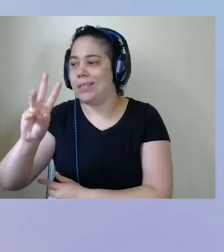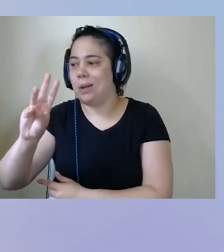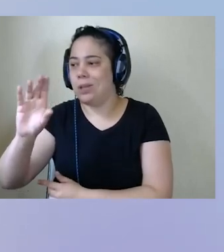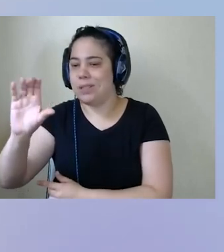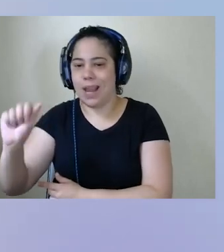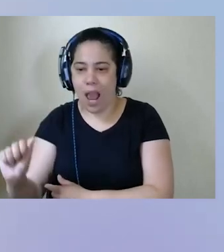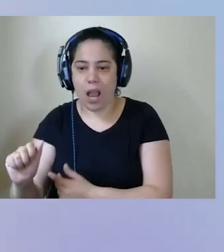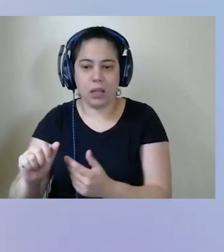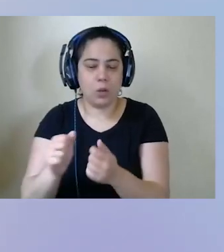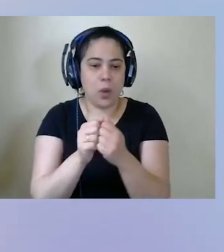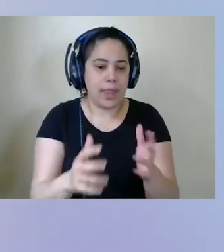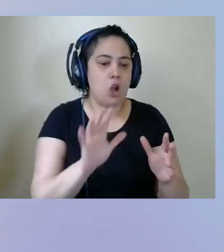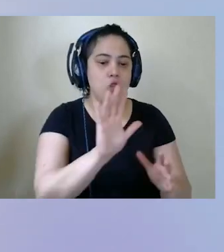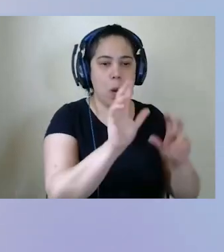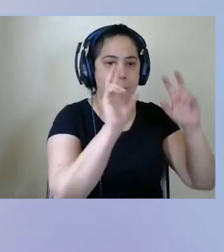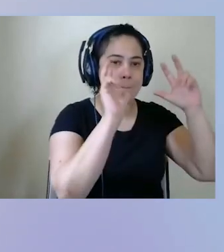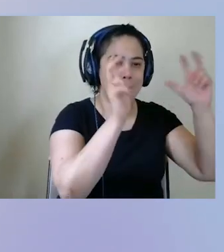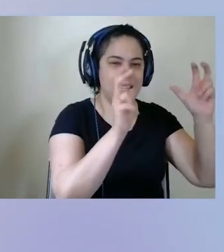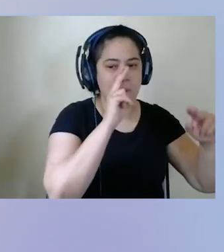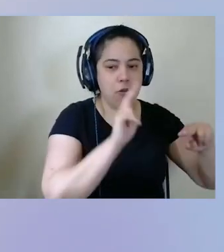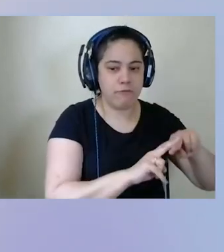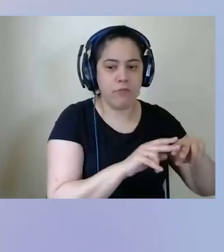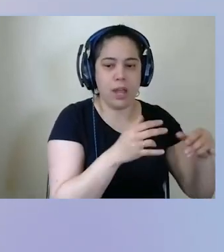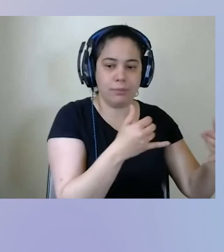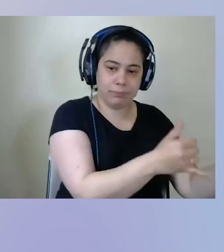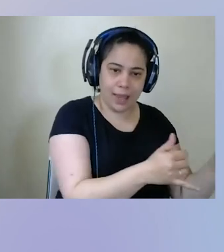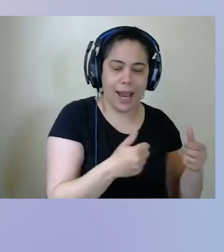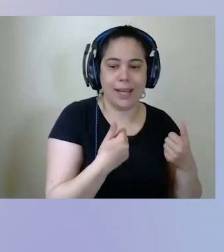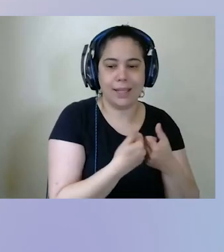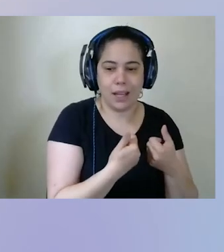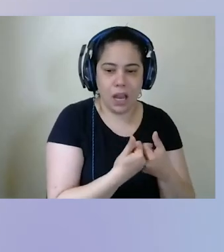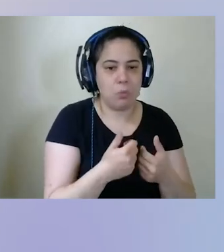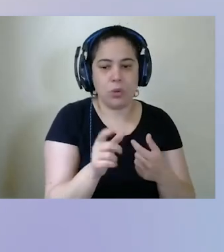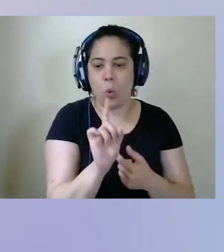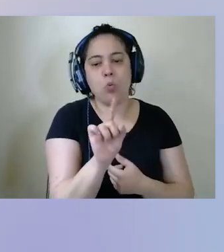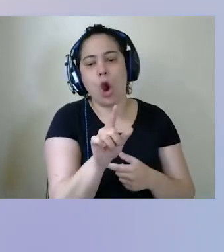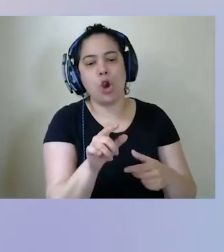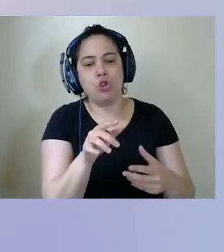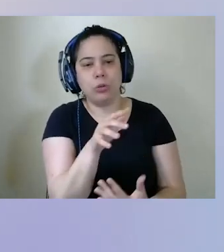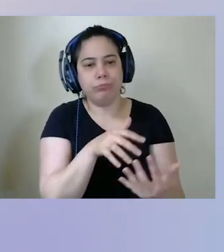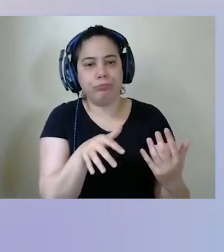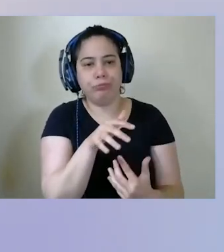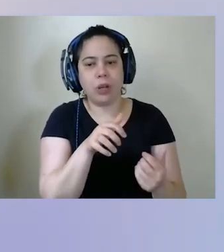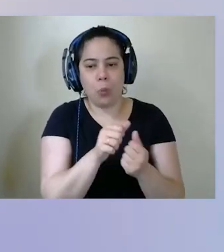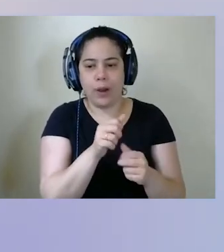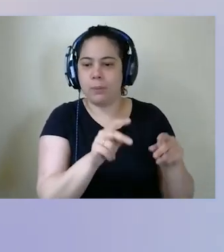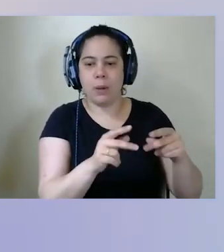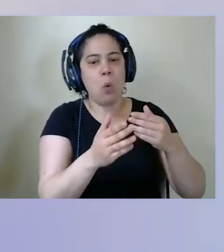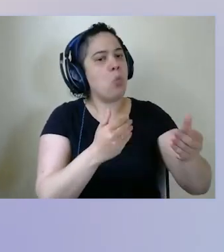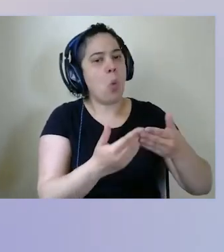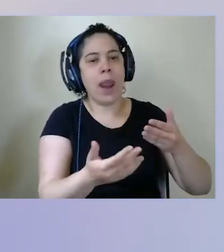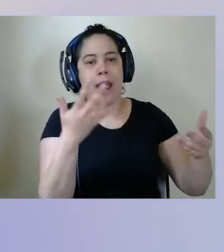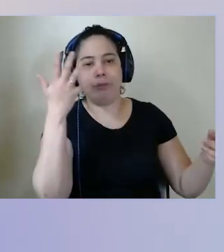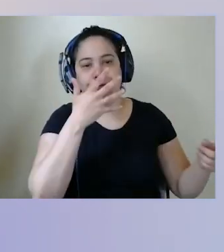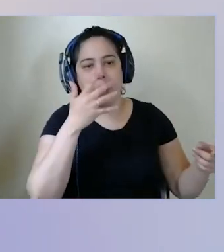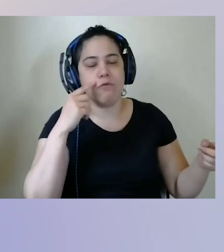basketball pickup game, or whatever it is, where you get social contact and you get time with other, or you